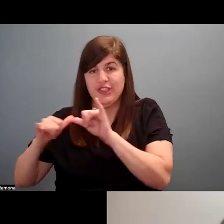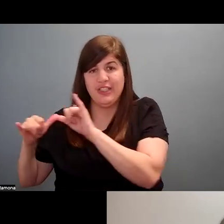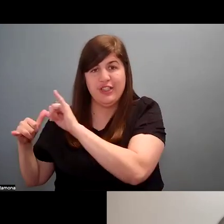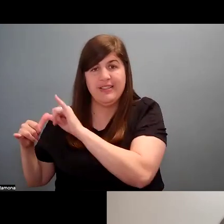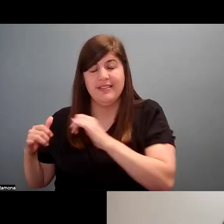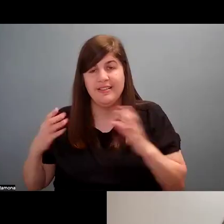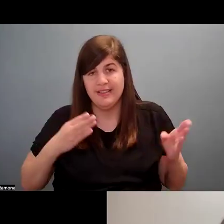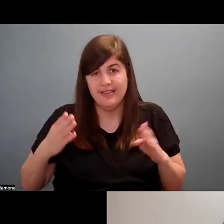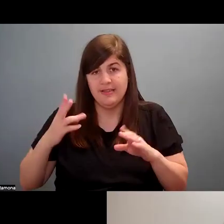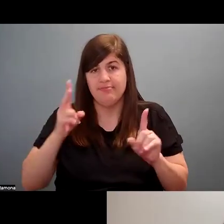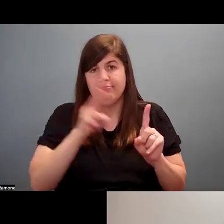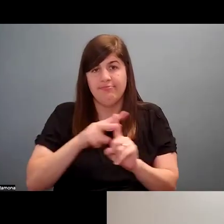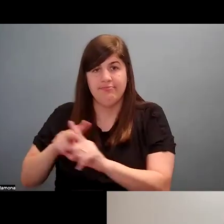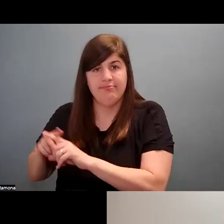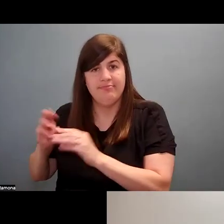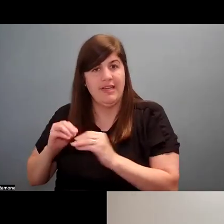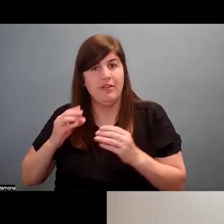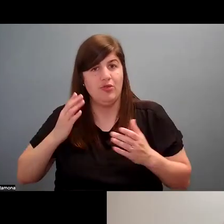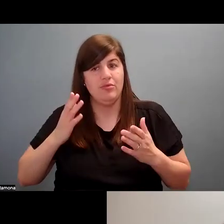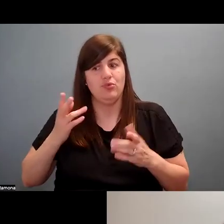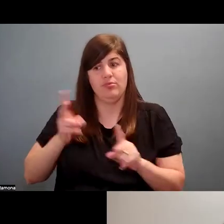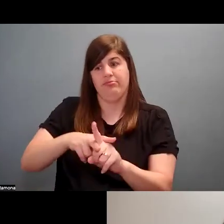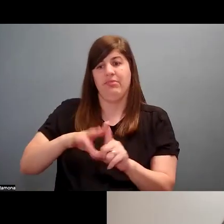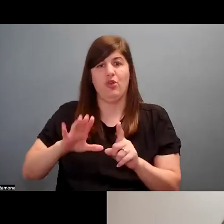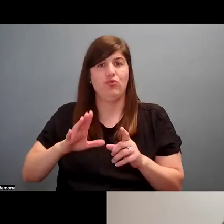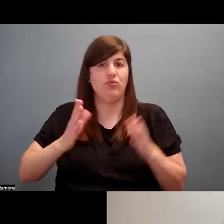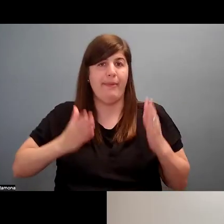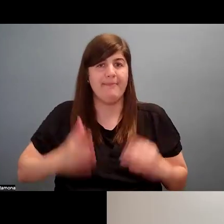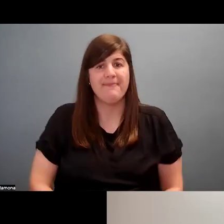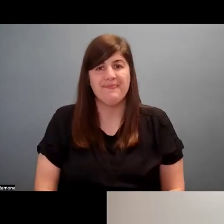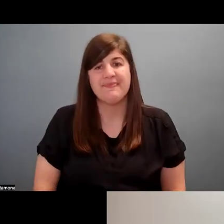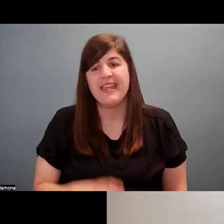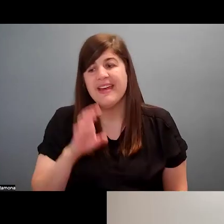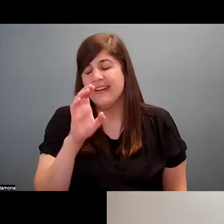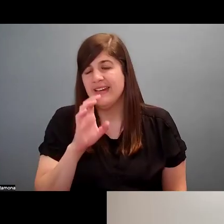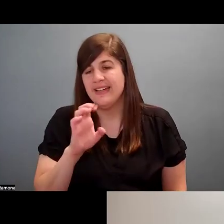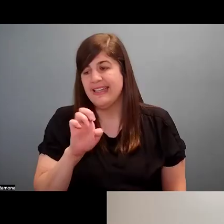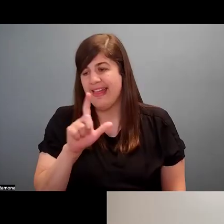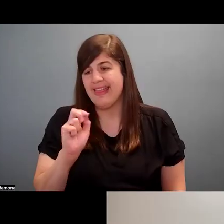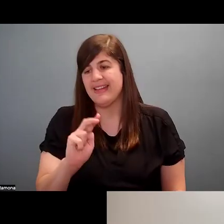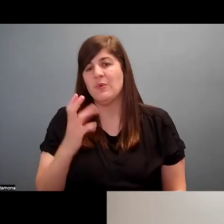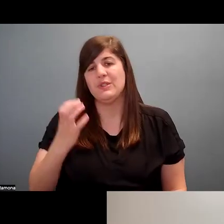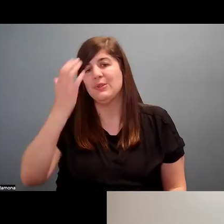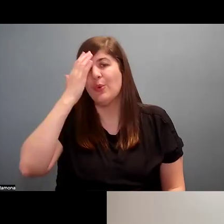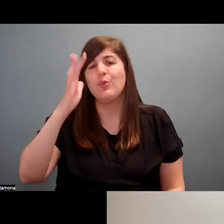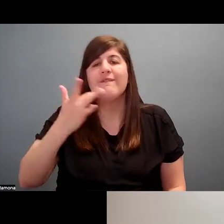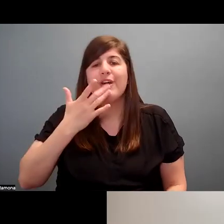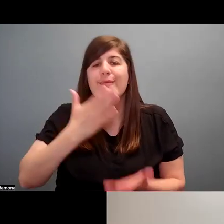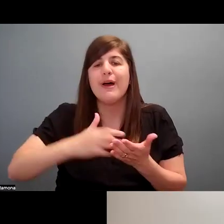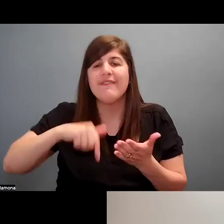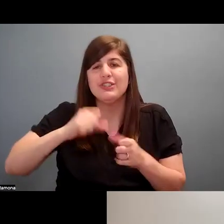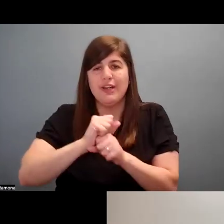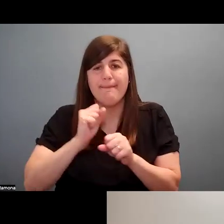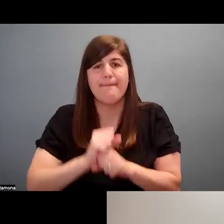to implement that into the robot. Awesome. Elon wants to know, what is your favorite part of this job?